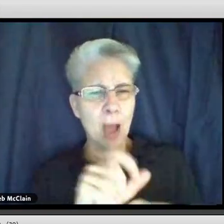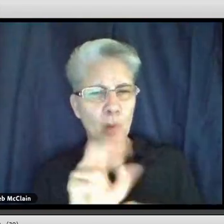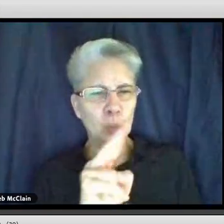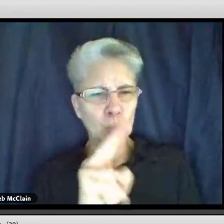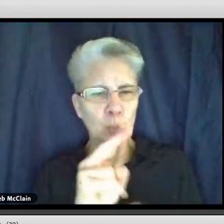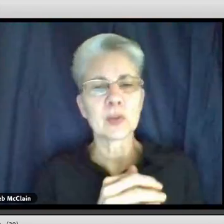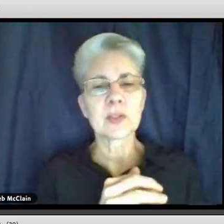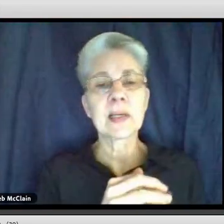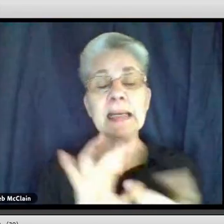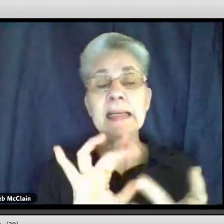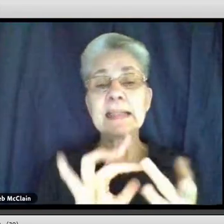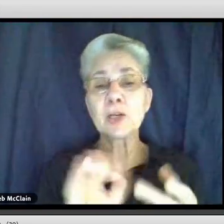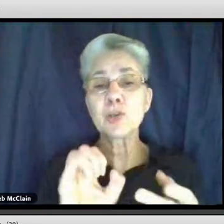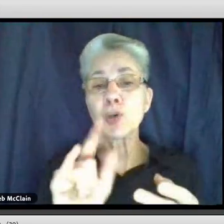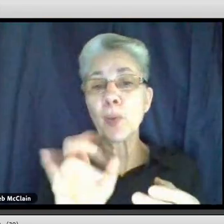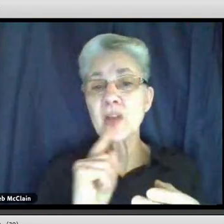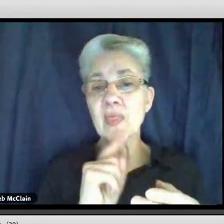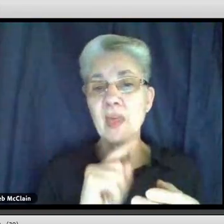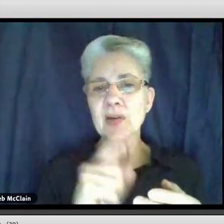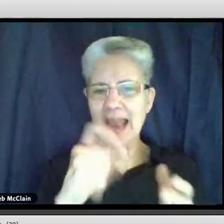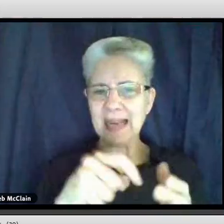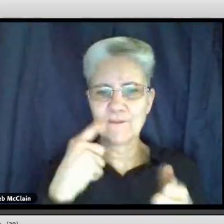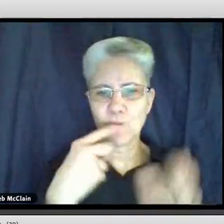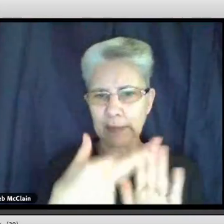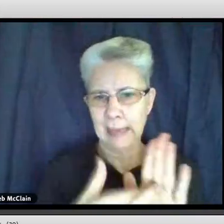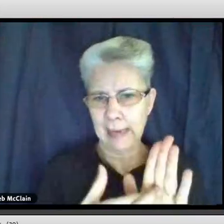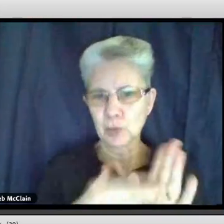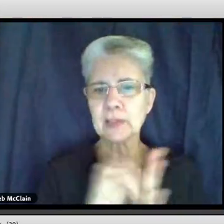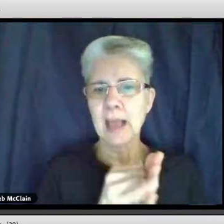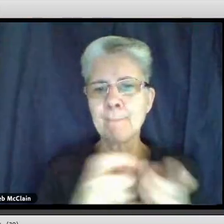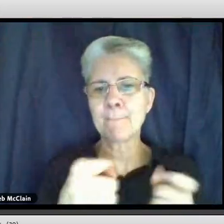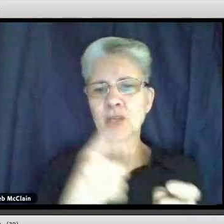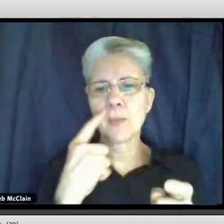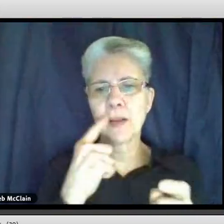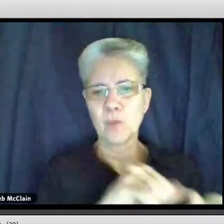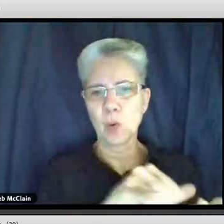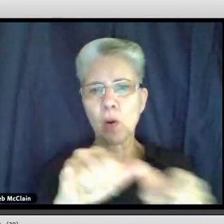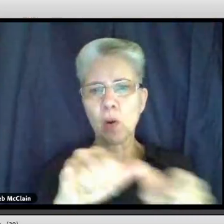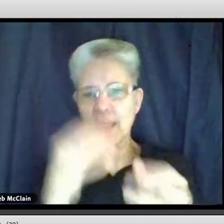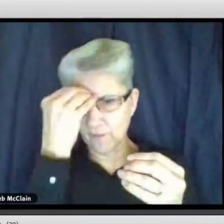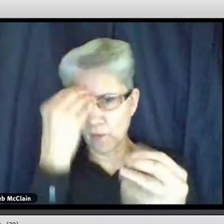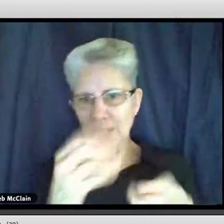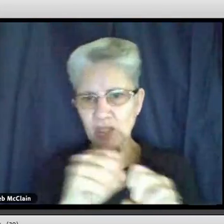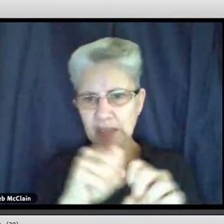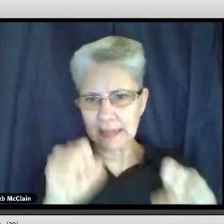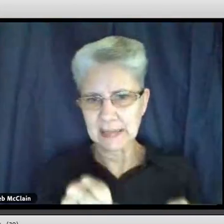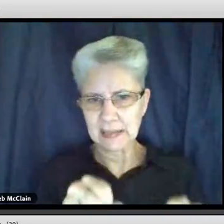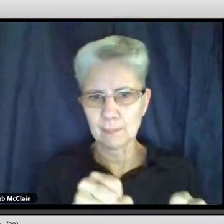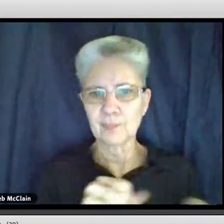with digital curation, there is the need for standards and the management for wider information systems.